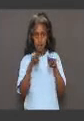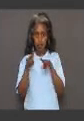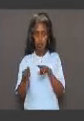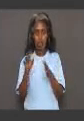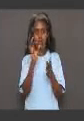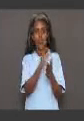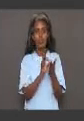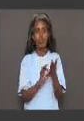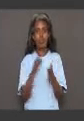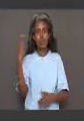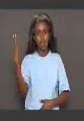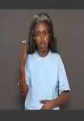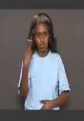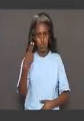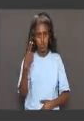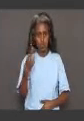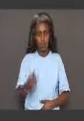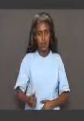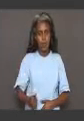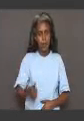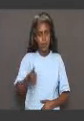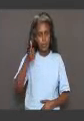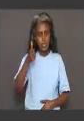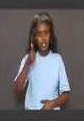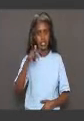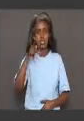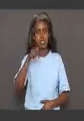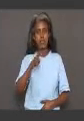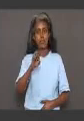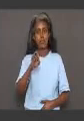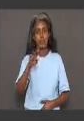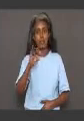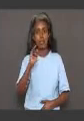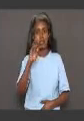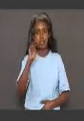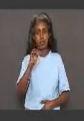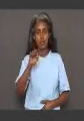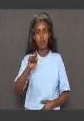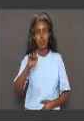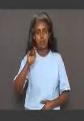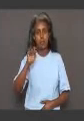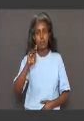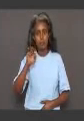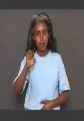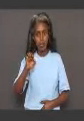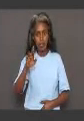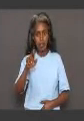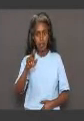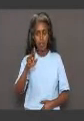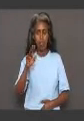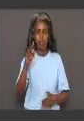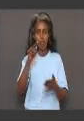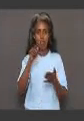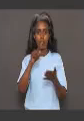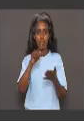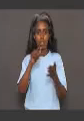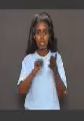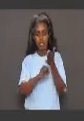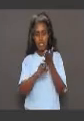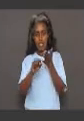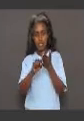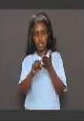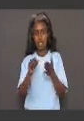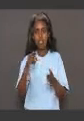formula used for measuring the perimeter of a sector. The perimeter